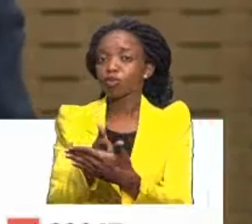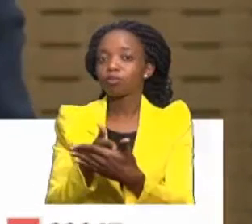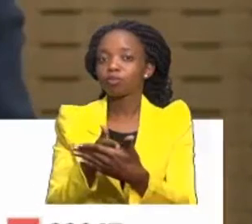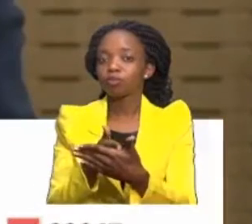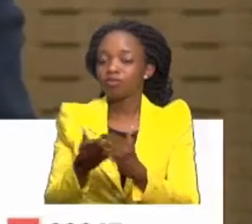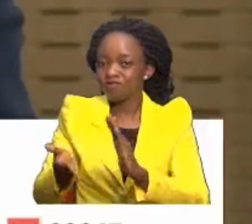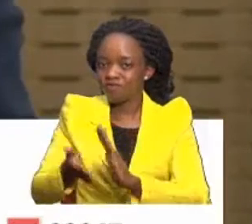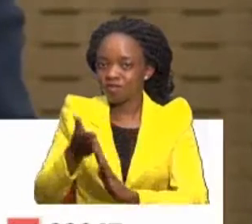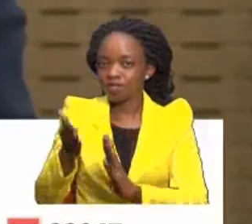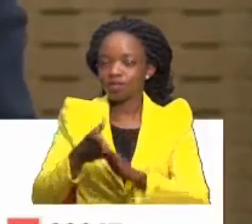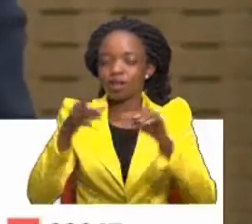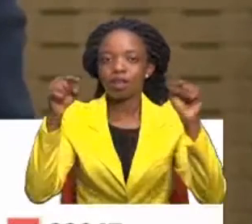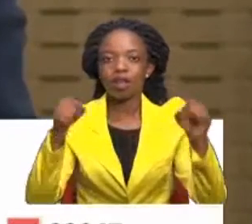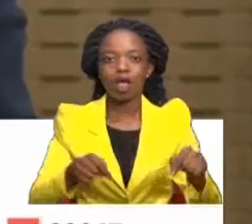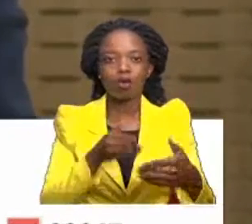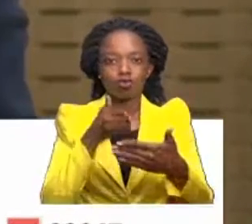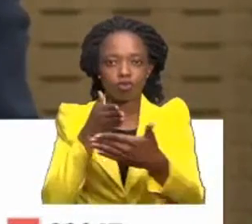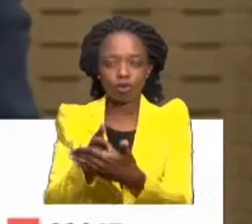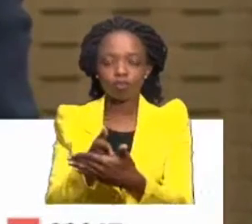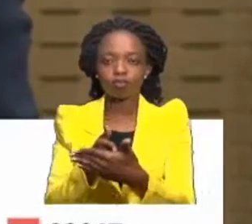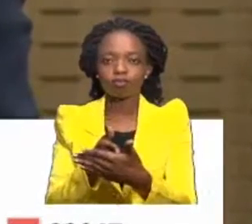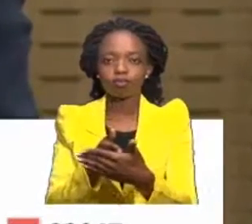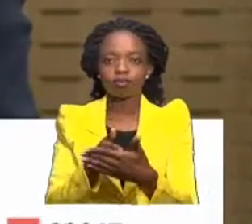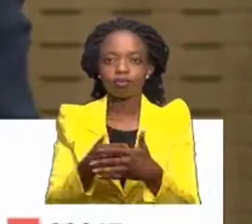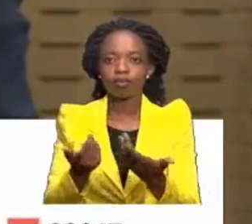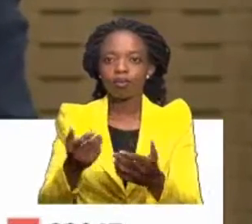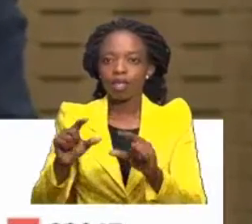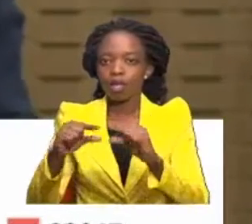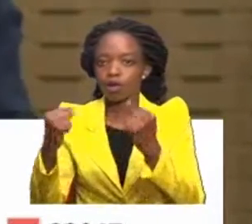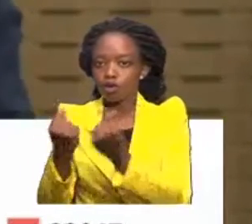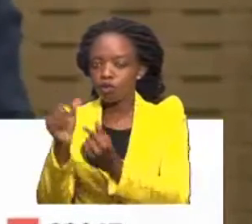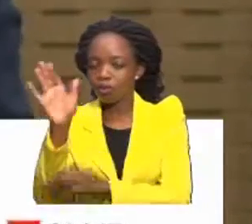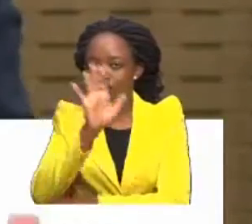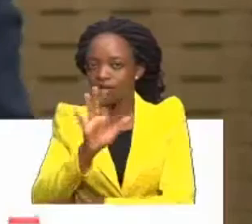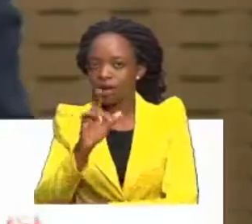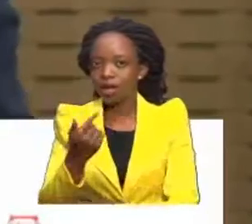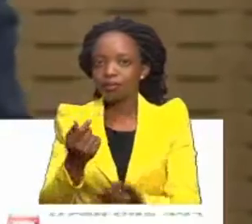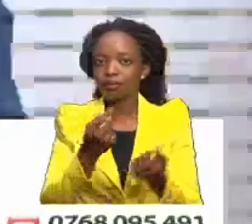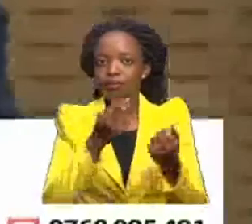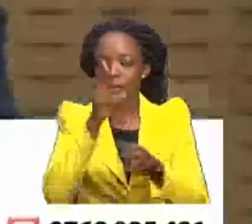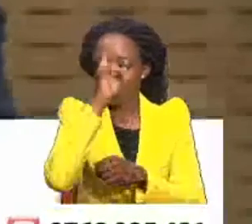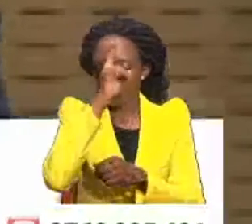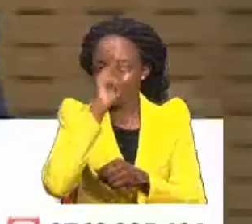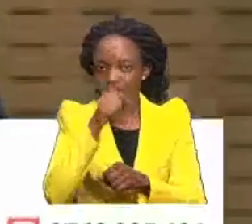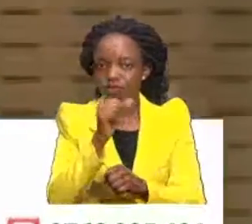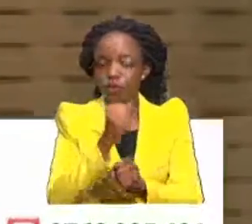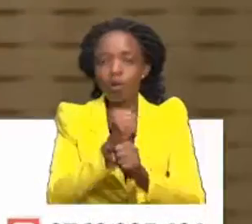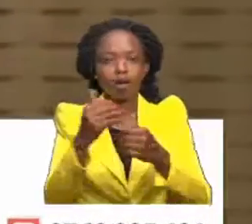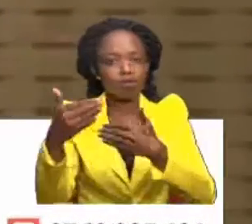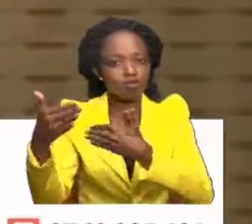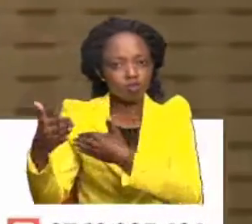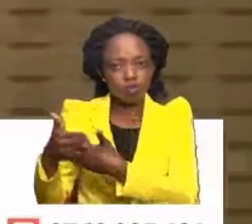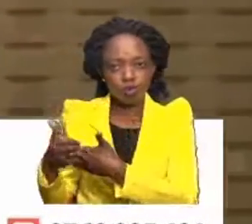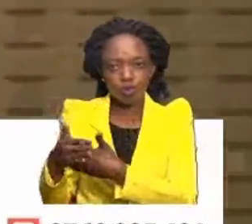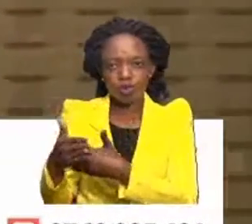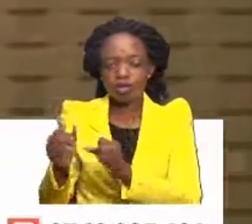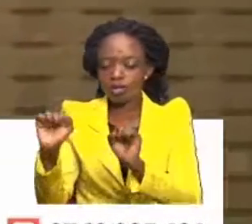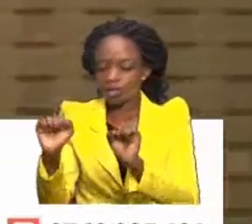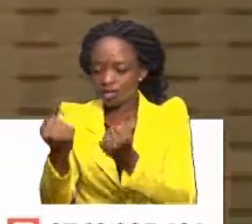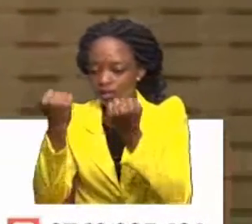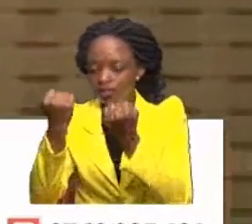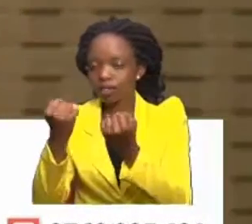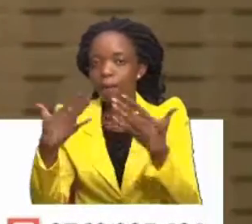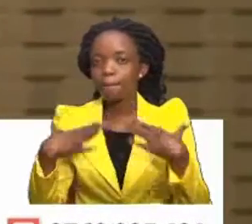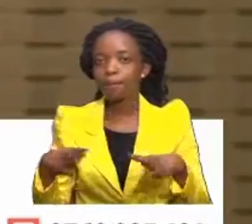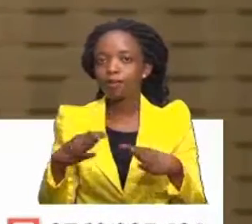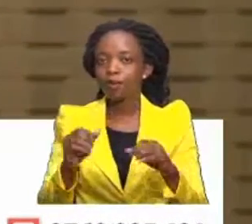effect. We will be dealing directly with the SACOs and working closely with the Inspector General to ensure that the safety of our passengers shall be